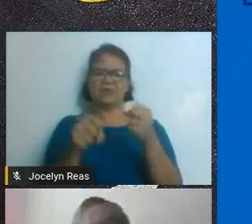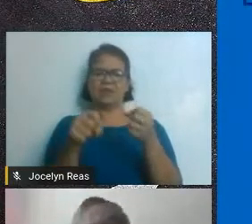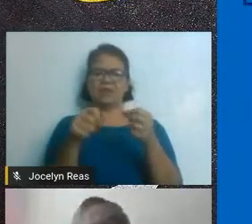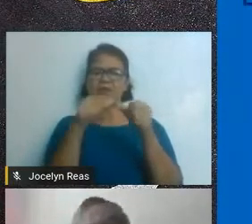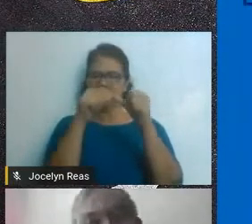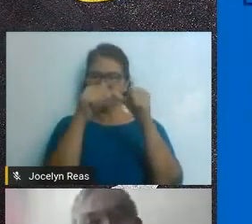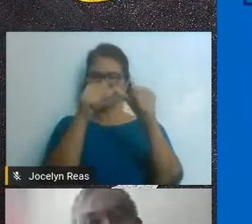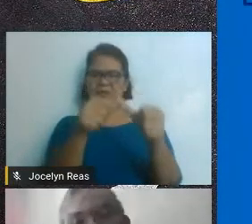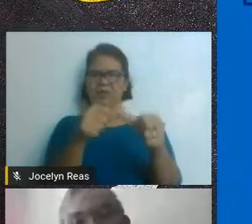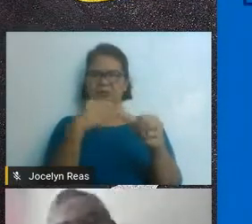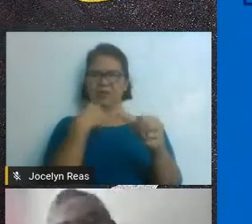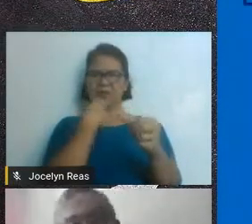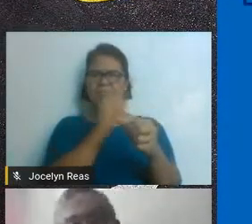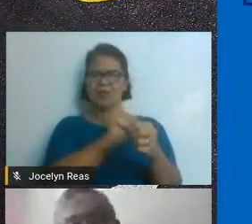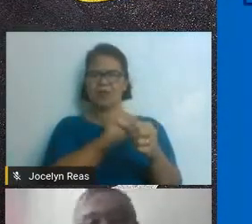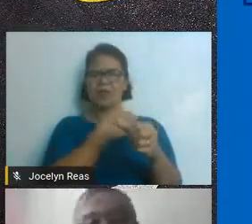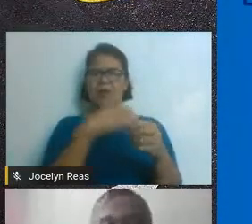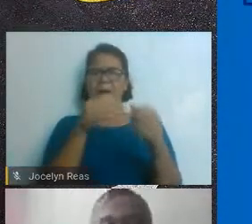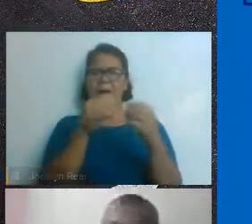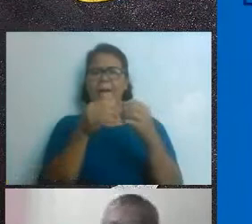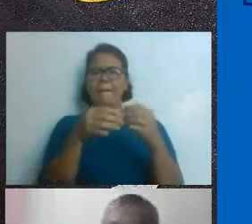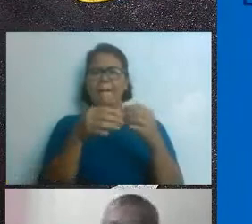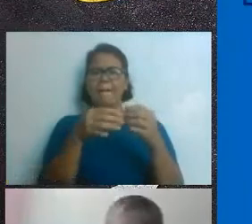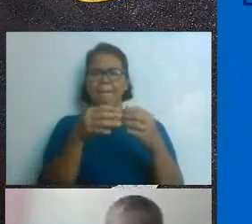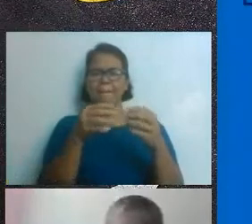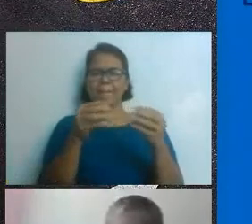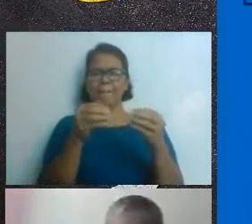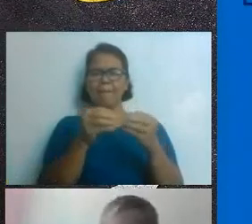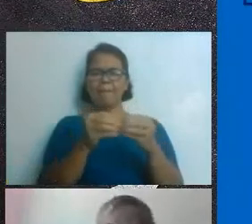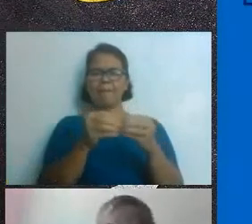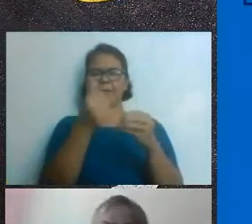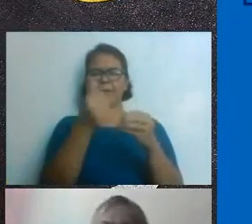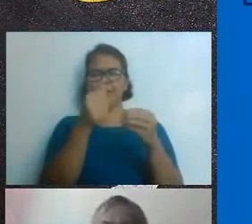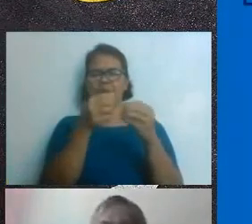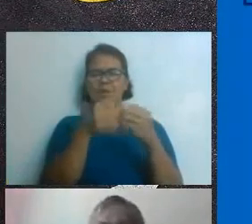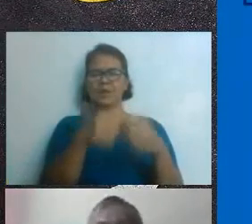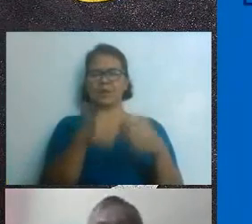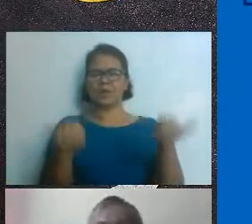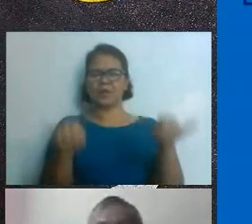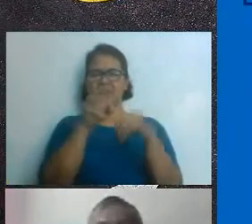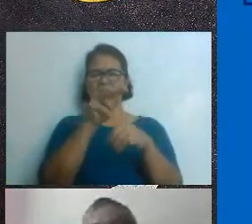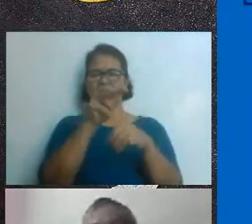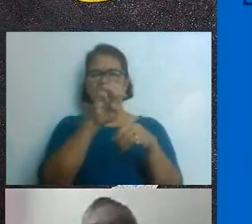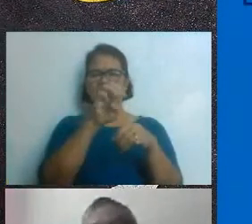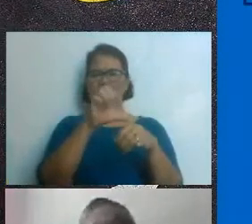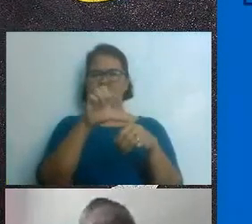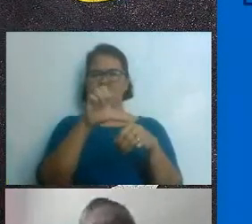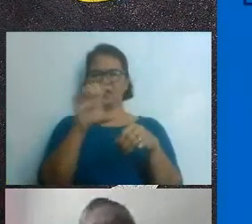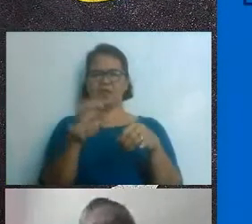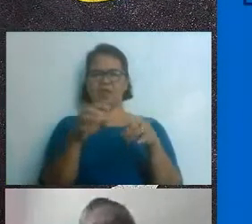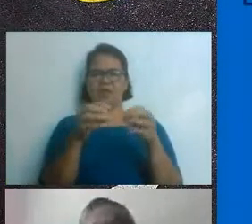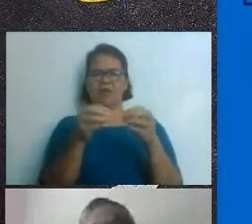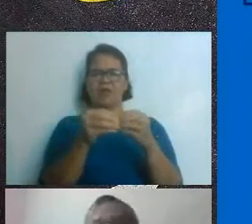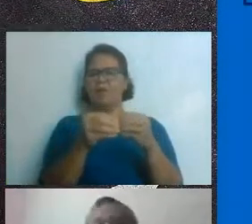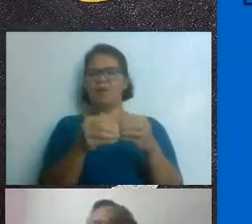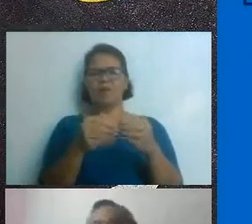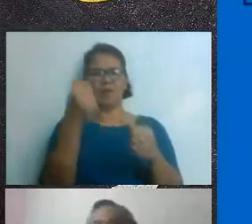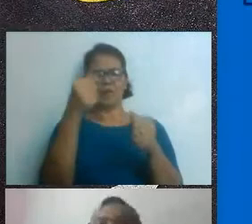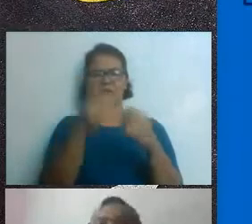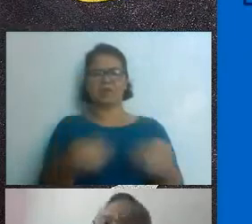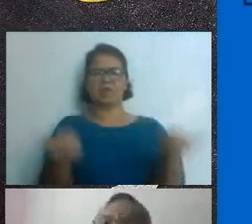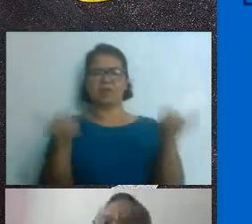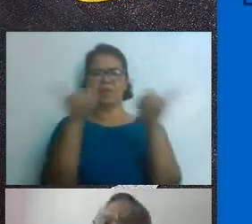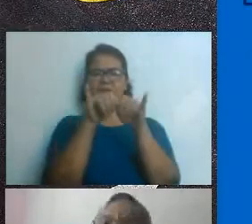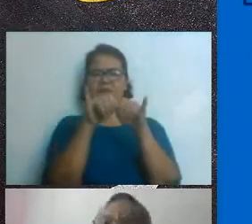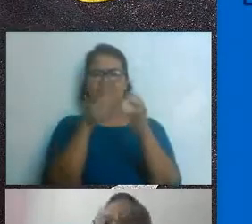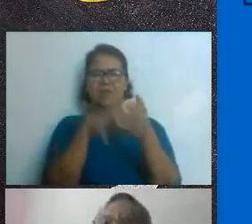most essential learning competencies. Of course, the effort to produce the most essential learning competencies,